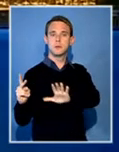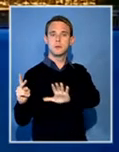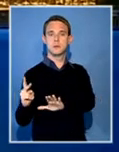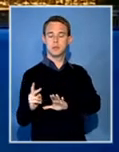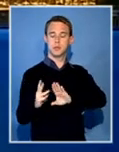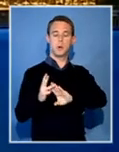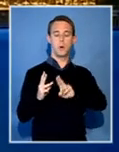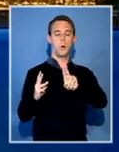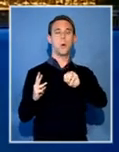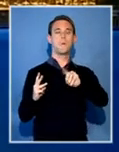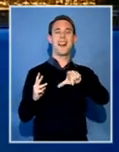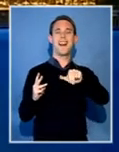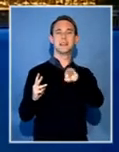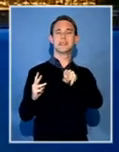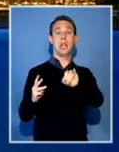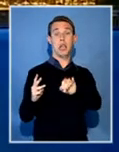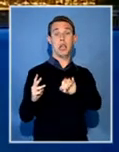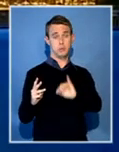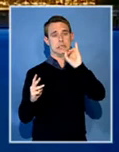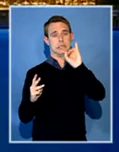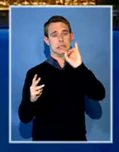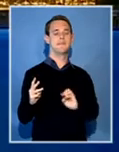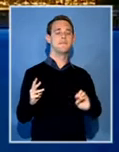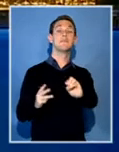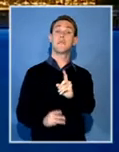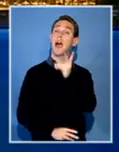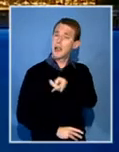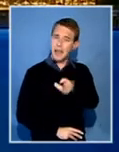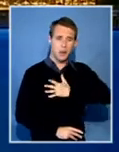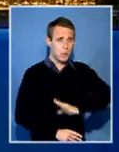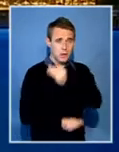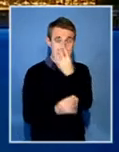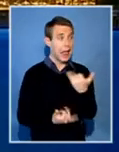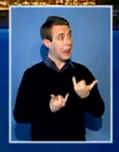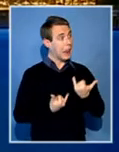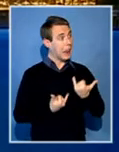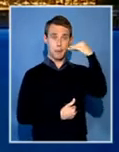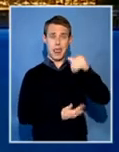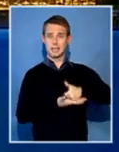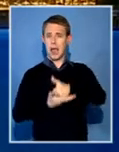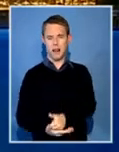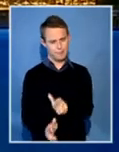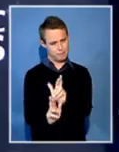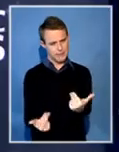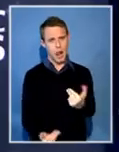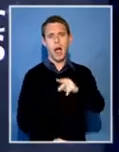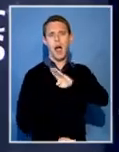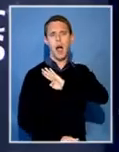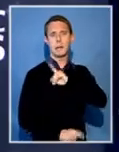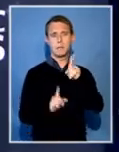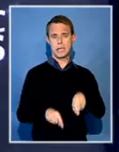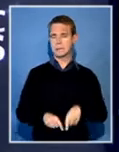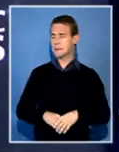So certainly they are there. And again, I want to say it's beyond the SABC to prevent this. How much